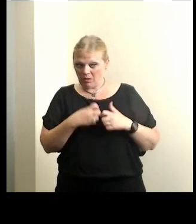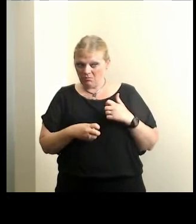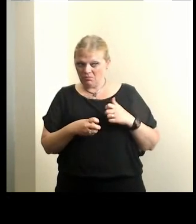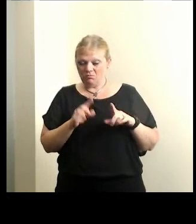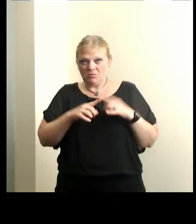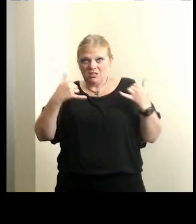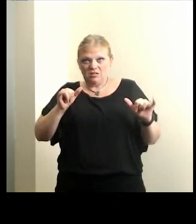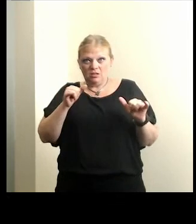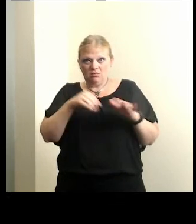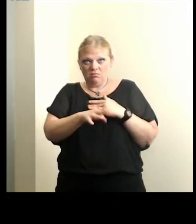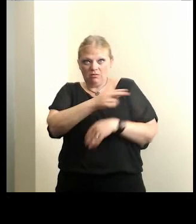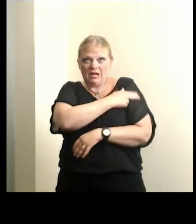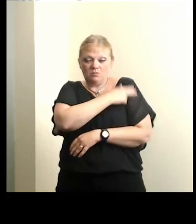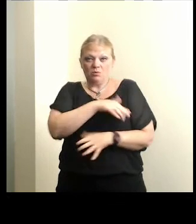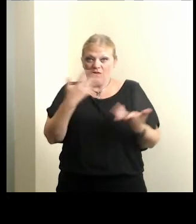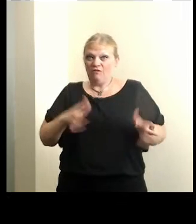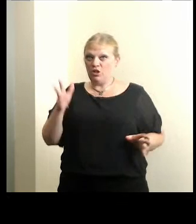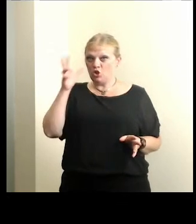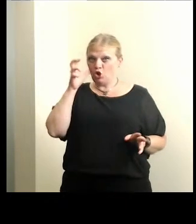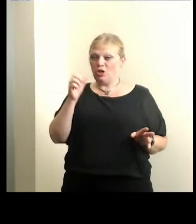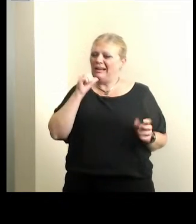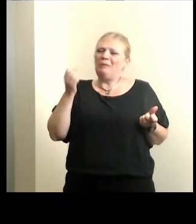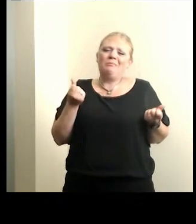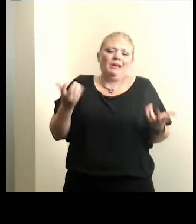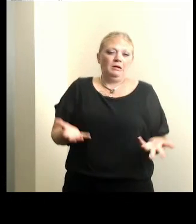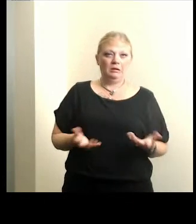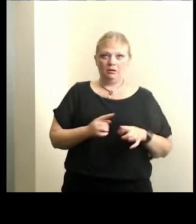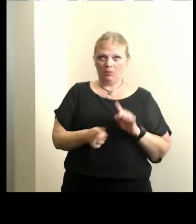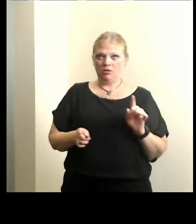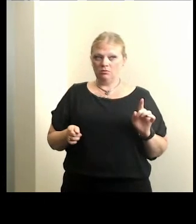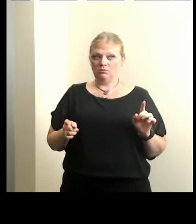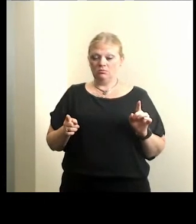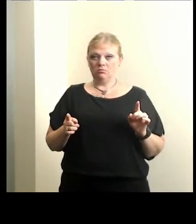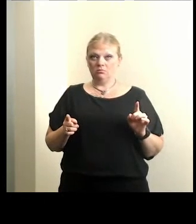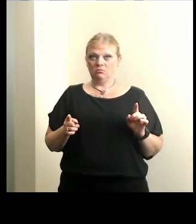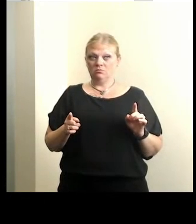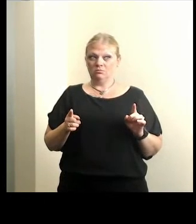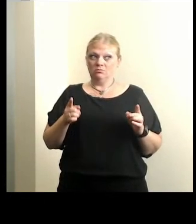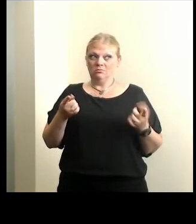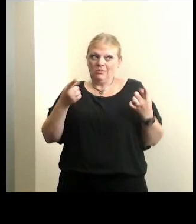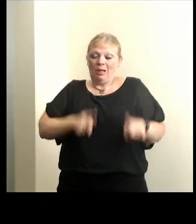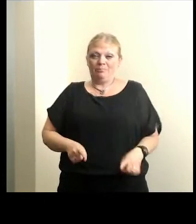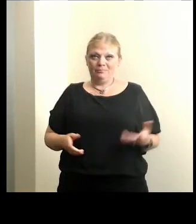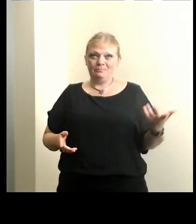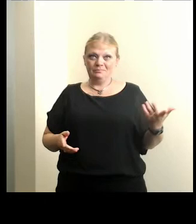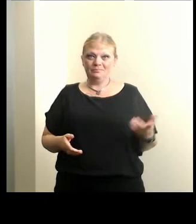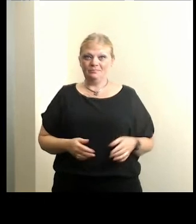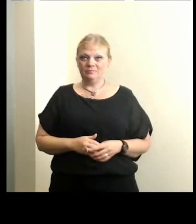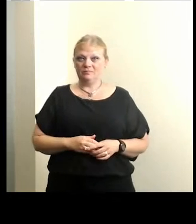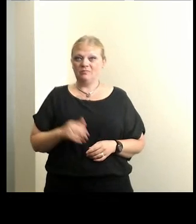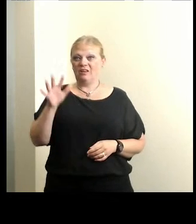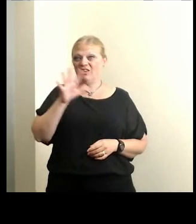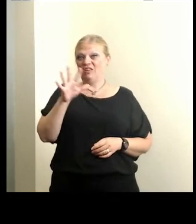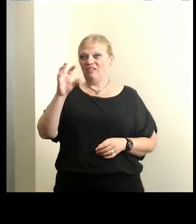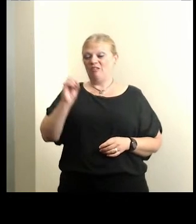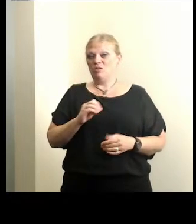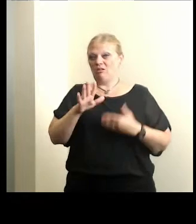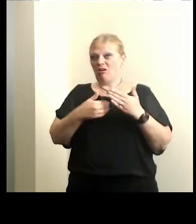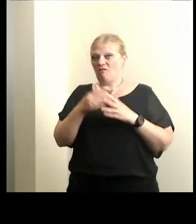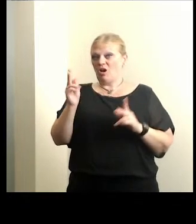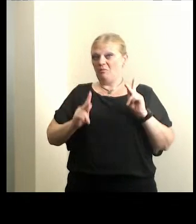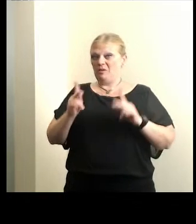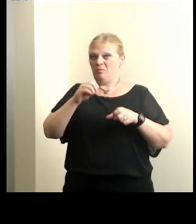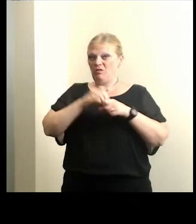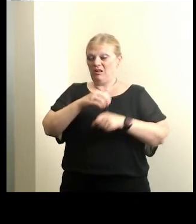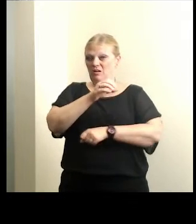hospitalized. We have heard those. Not a lot, but they exist. And then 55% of the COVID-19 hospitalizations